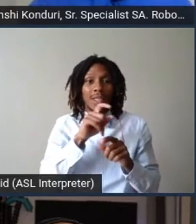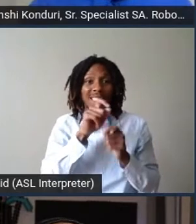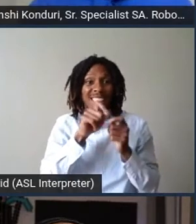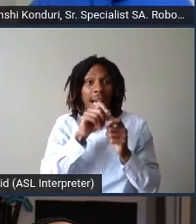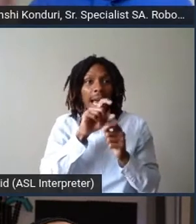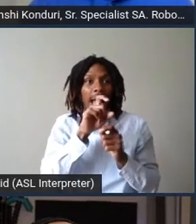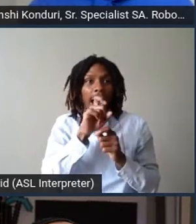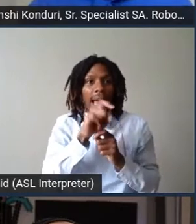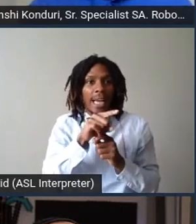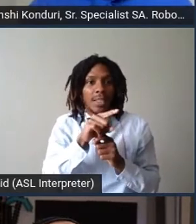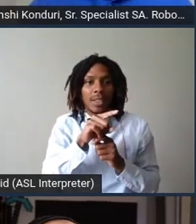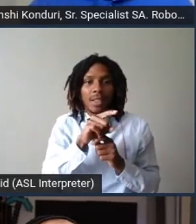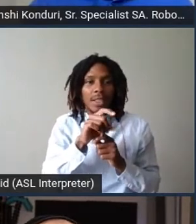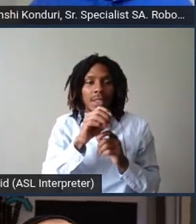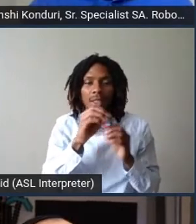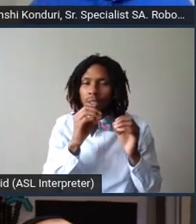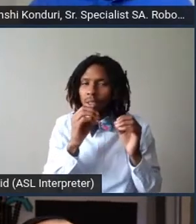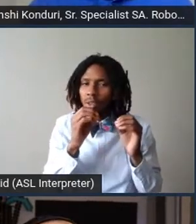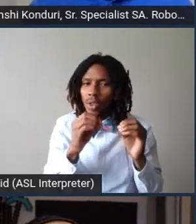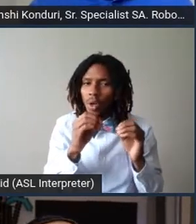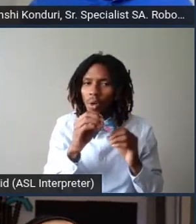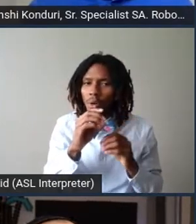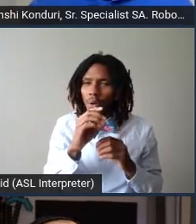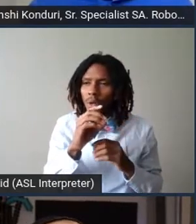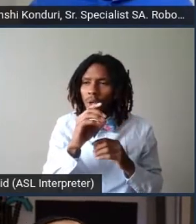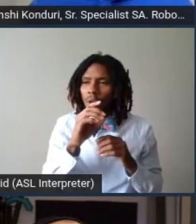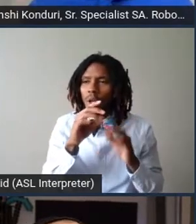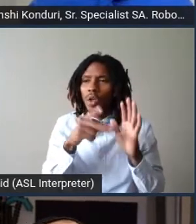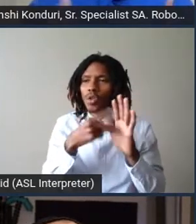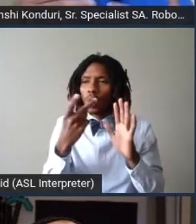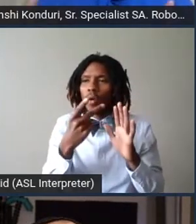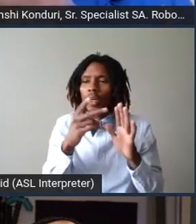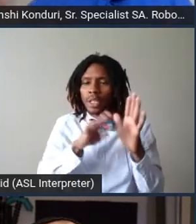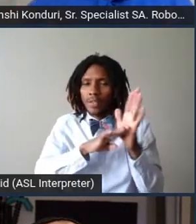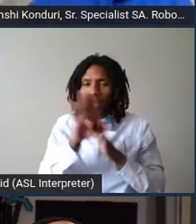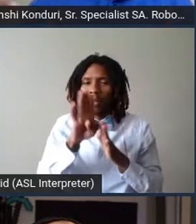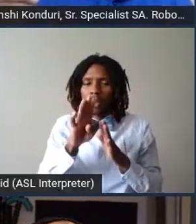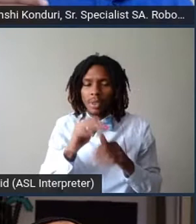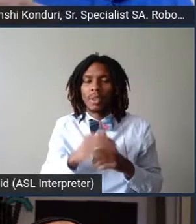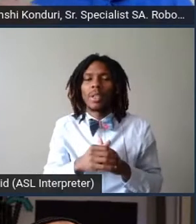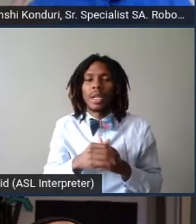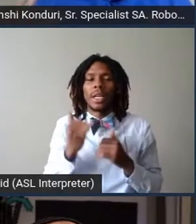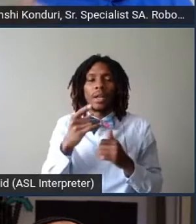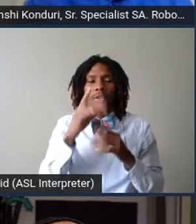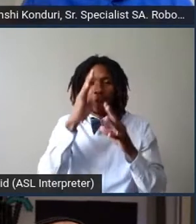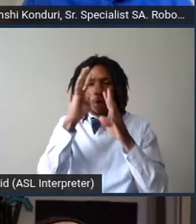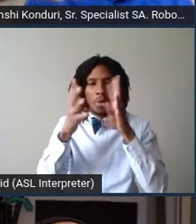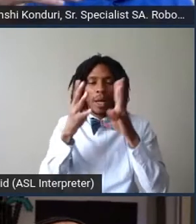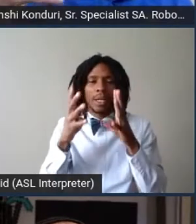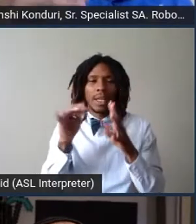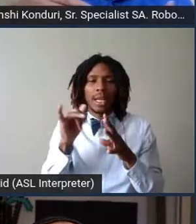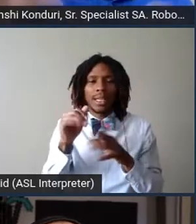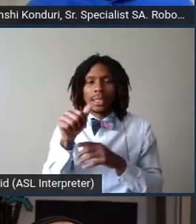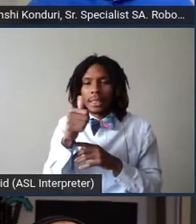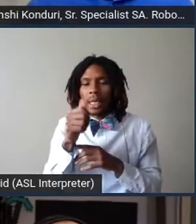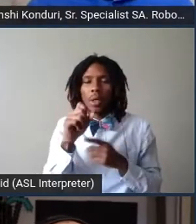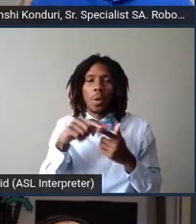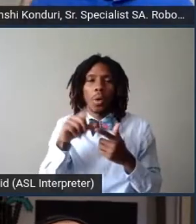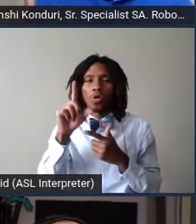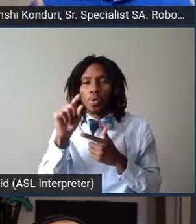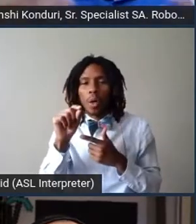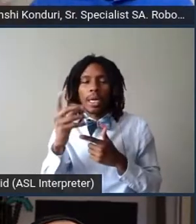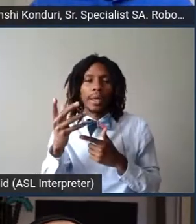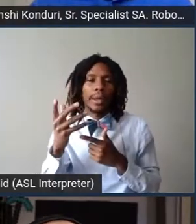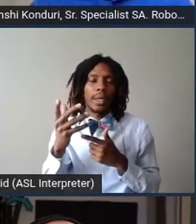is no door available in your simulation engine. Well, now you've created maybe like 10, 20, or depending